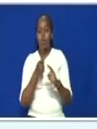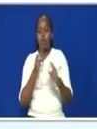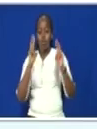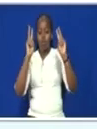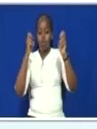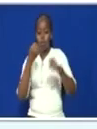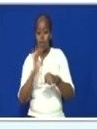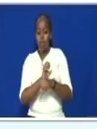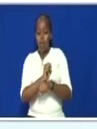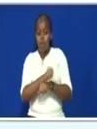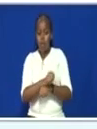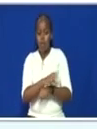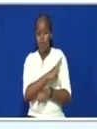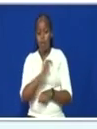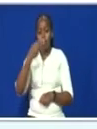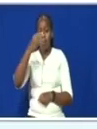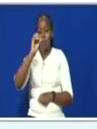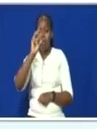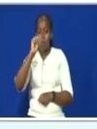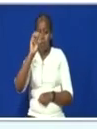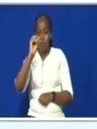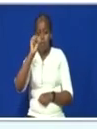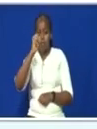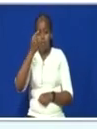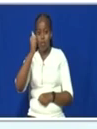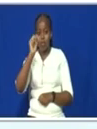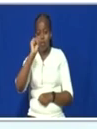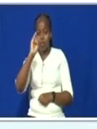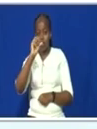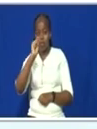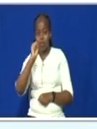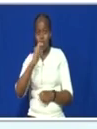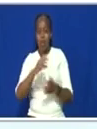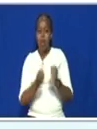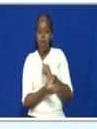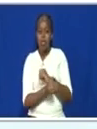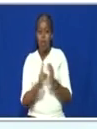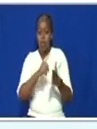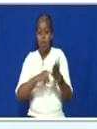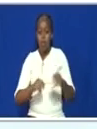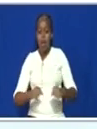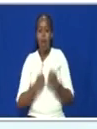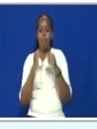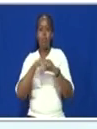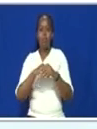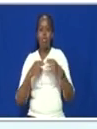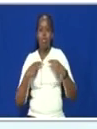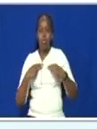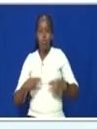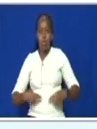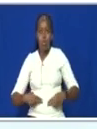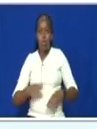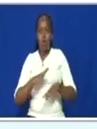and homeostasis, whereby you're told, explain what happens in humans when the concentration